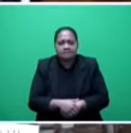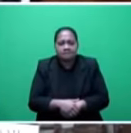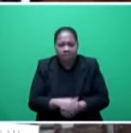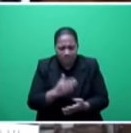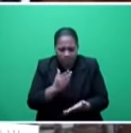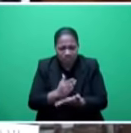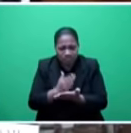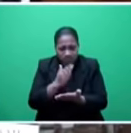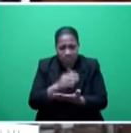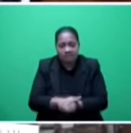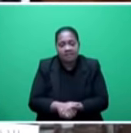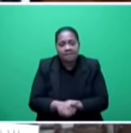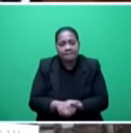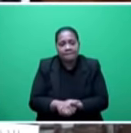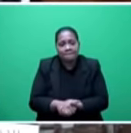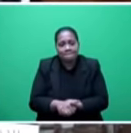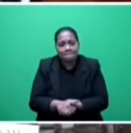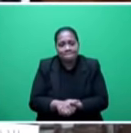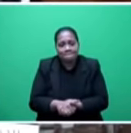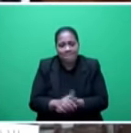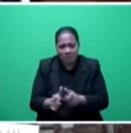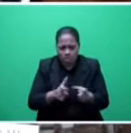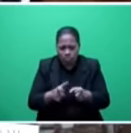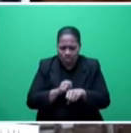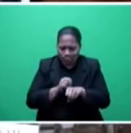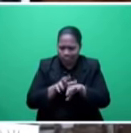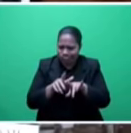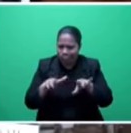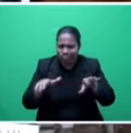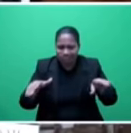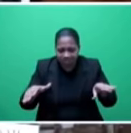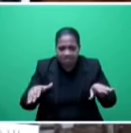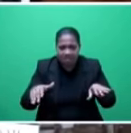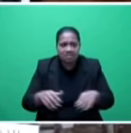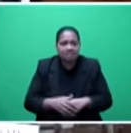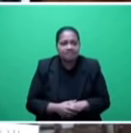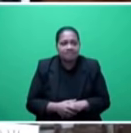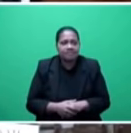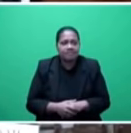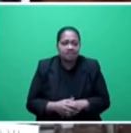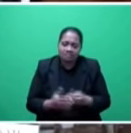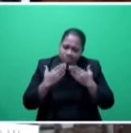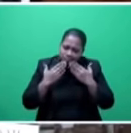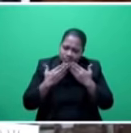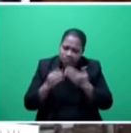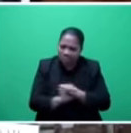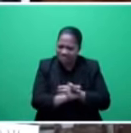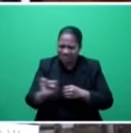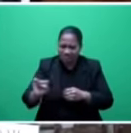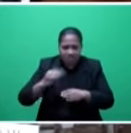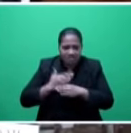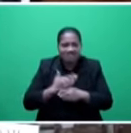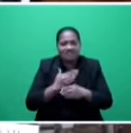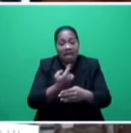to control the spread of the pandemic, deserve mention for their enormous contribution. We, the people